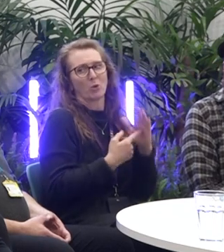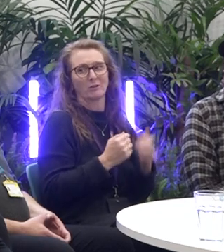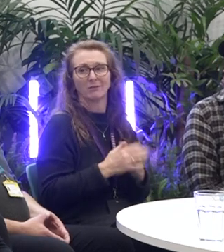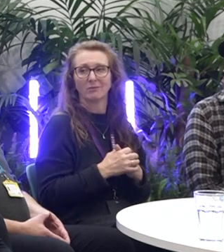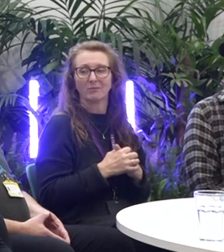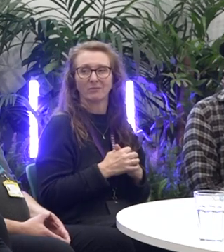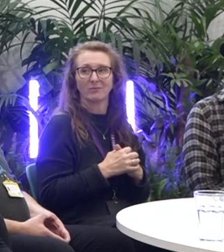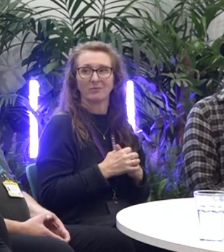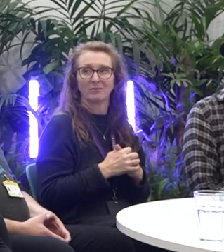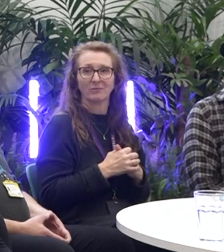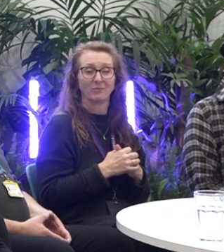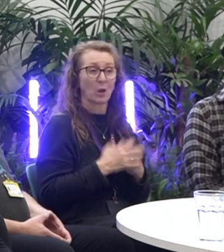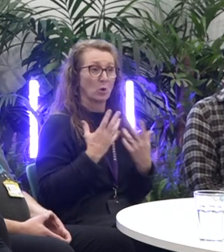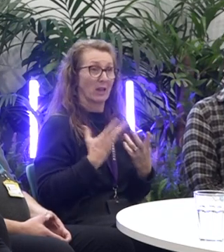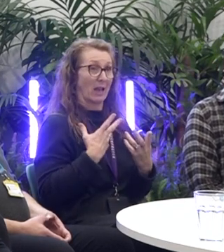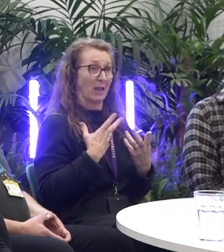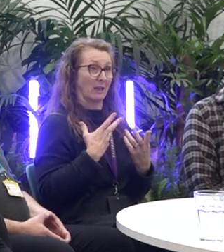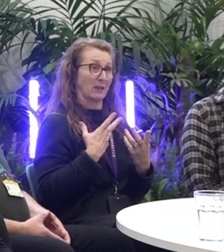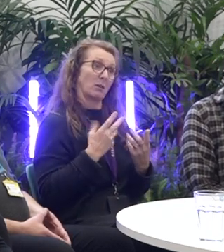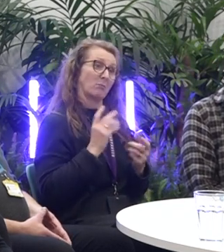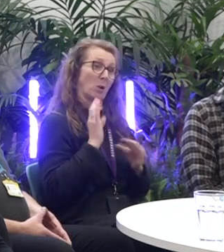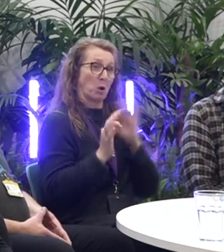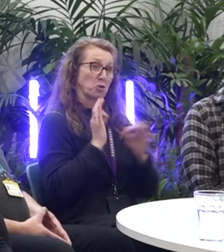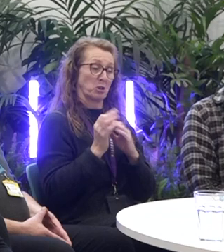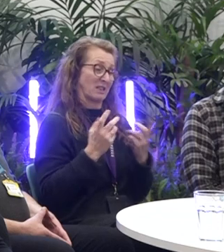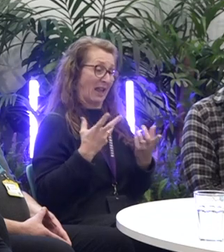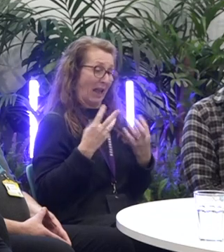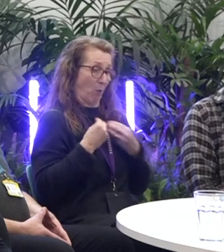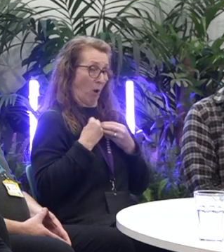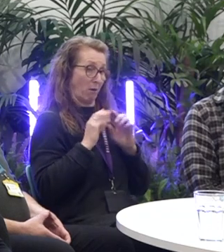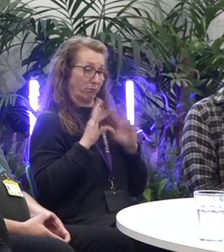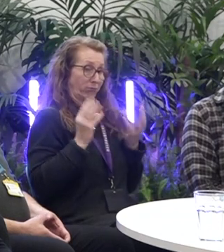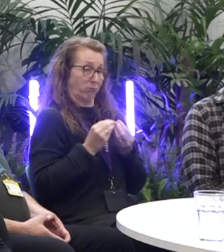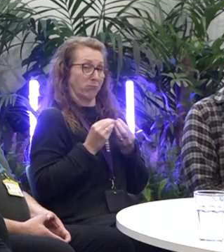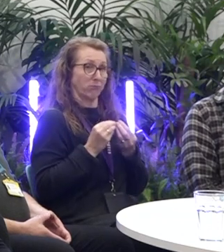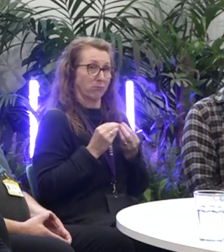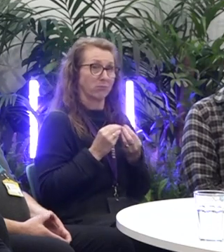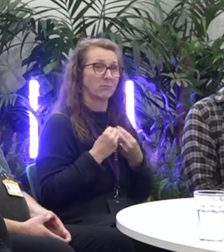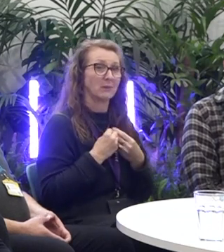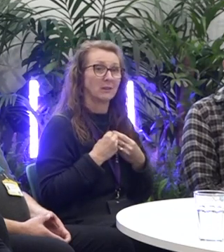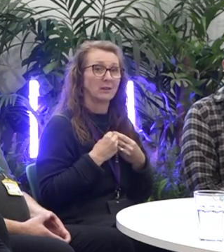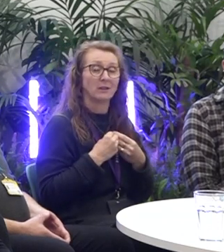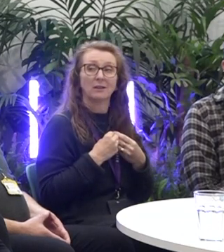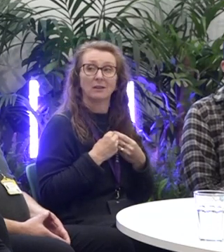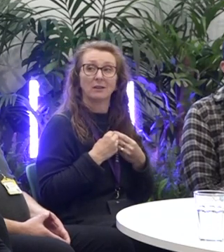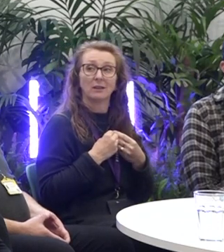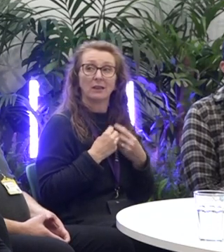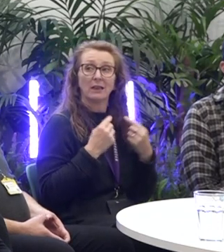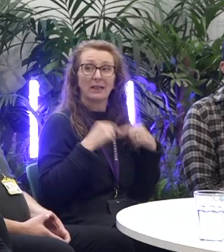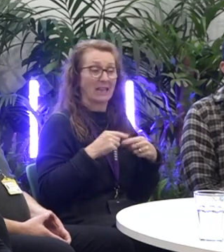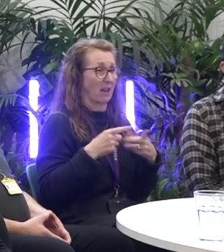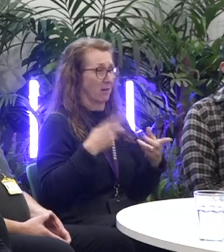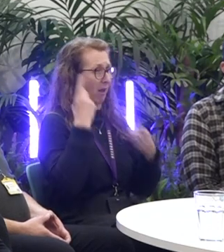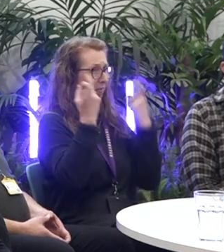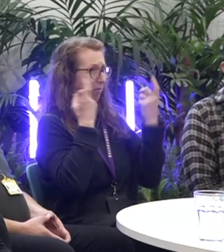Today is all about questions. That was our brief. And the brief was also do a panel. And hereby lies the conundrum,